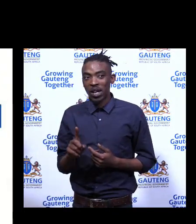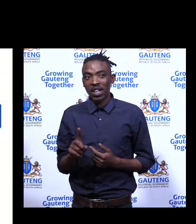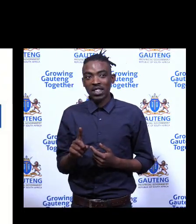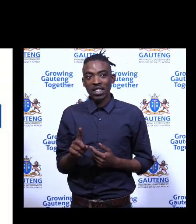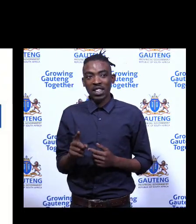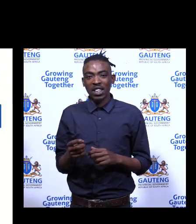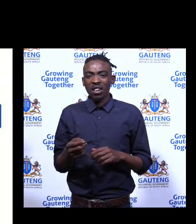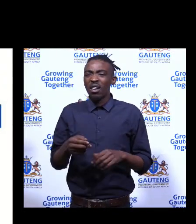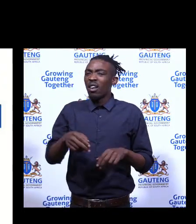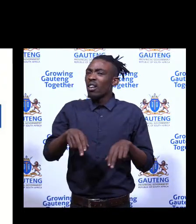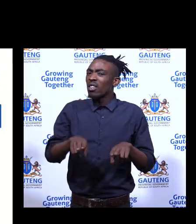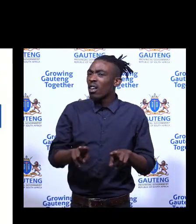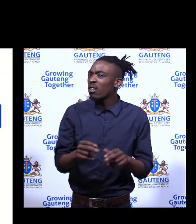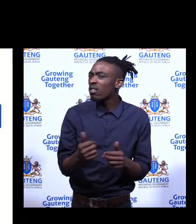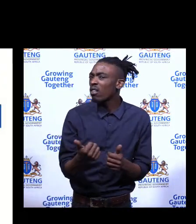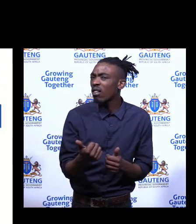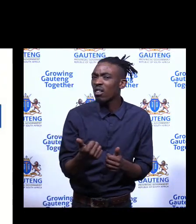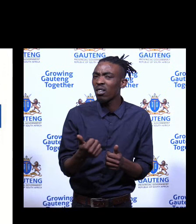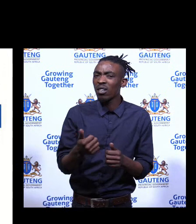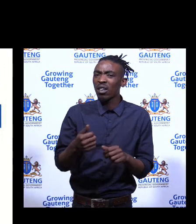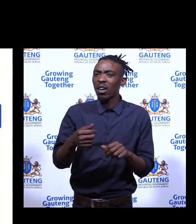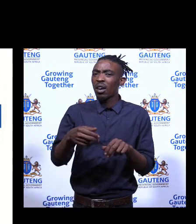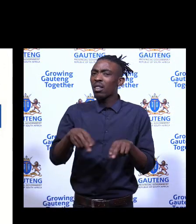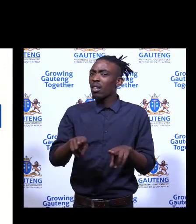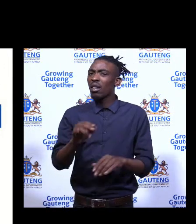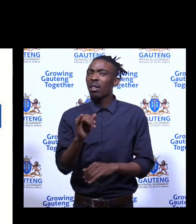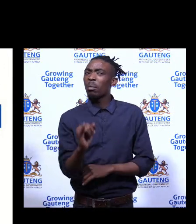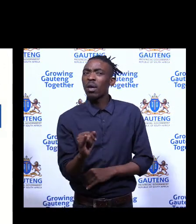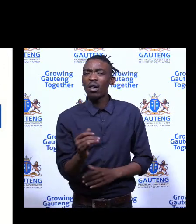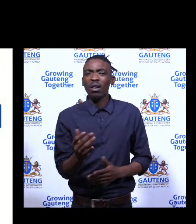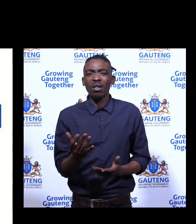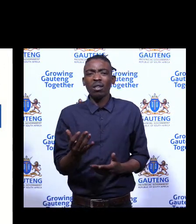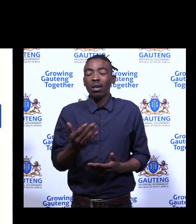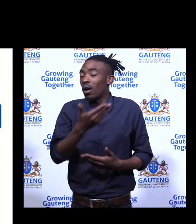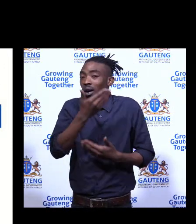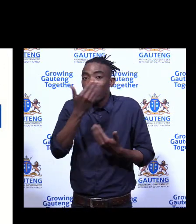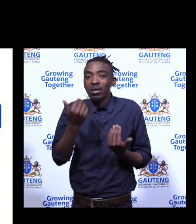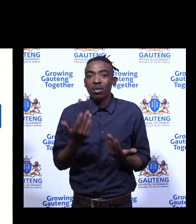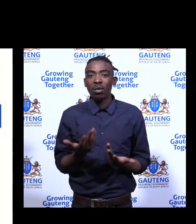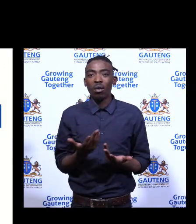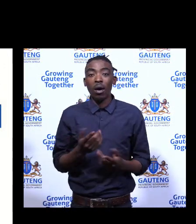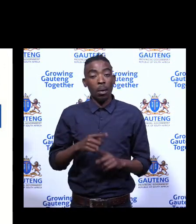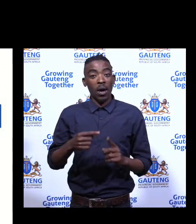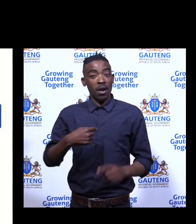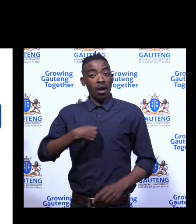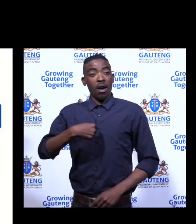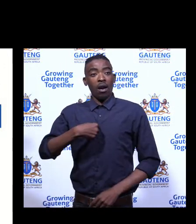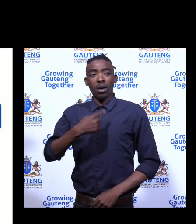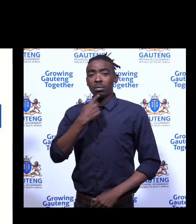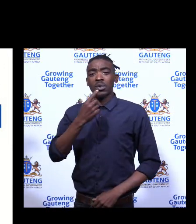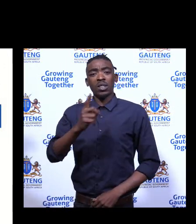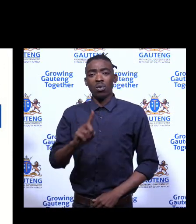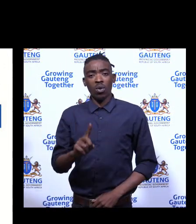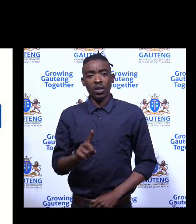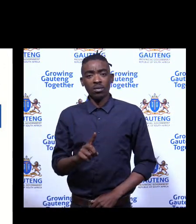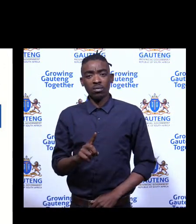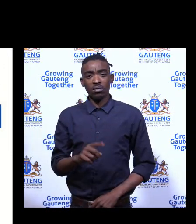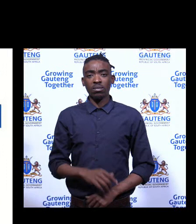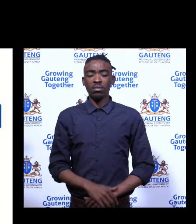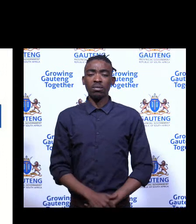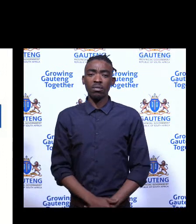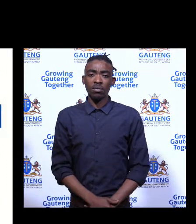a good death? Is it an end-of-life care? But what I want to bring forth is